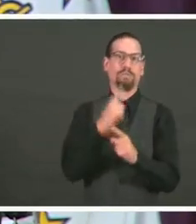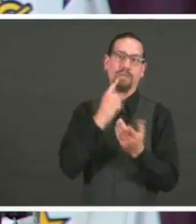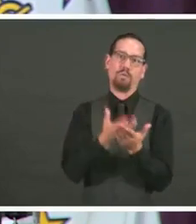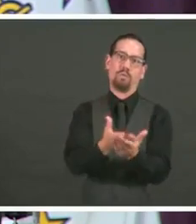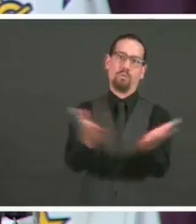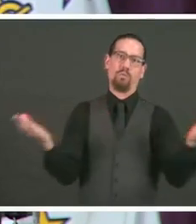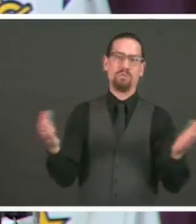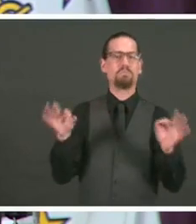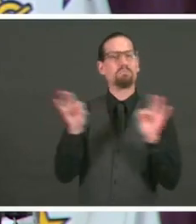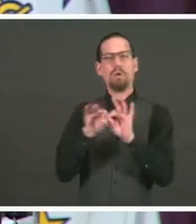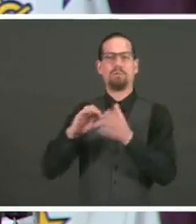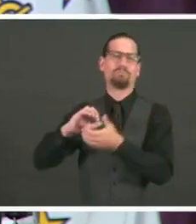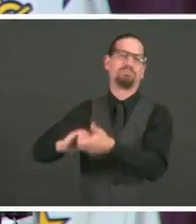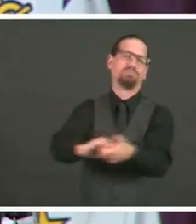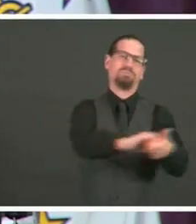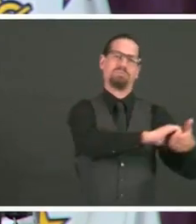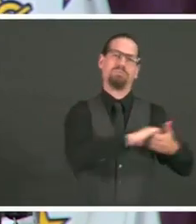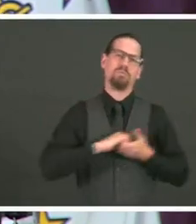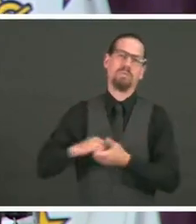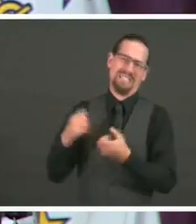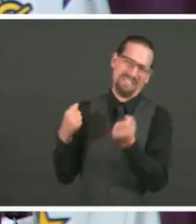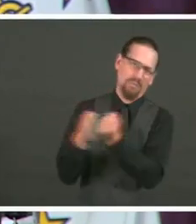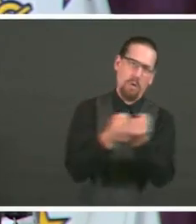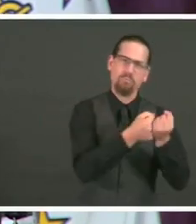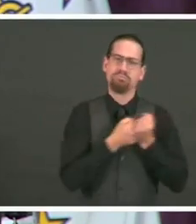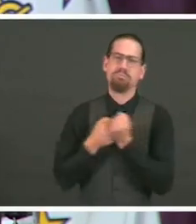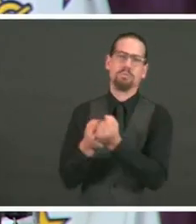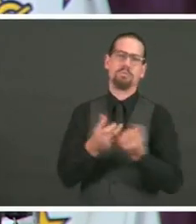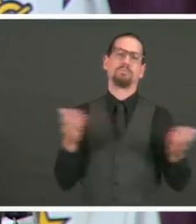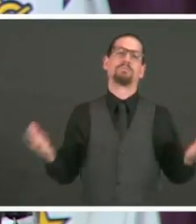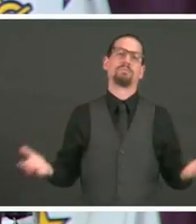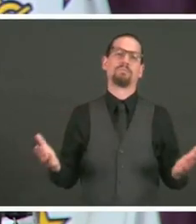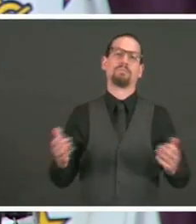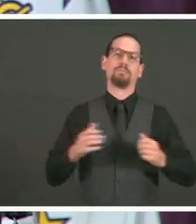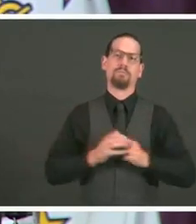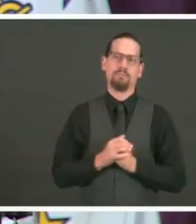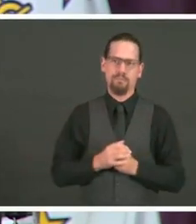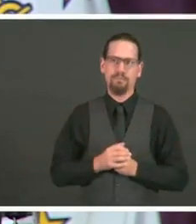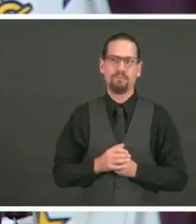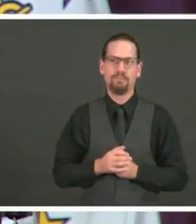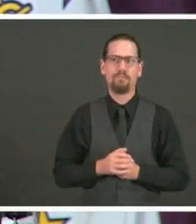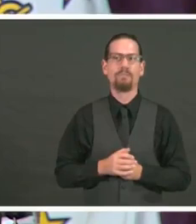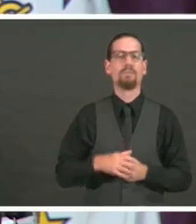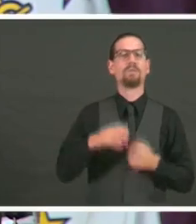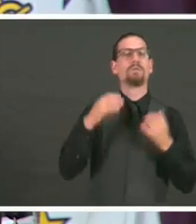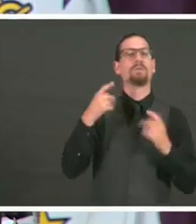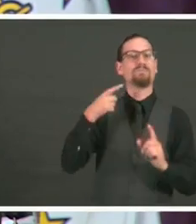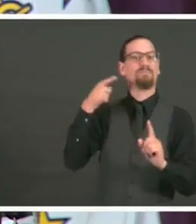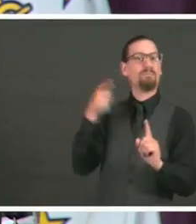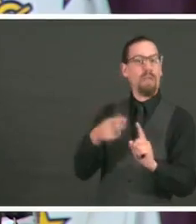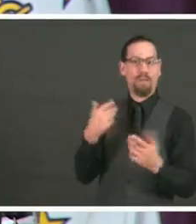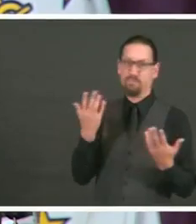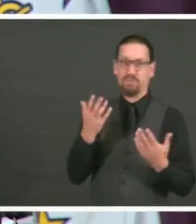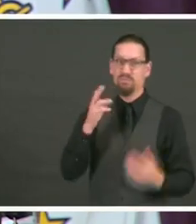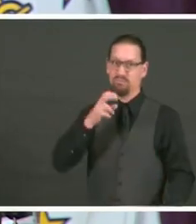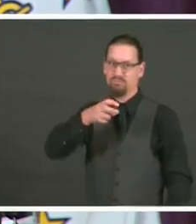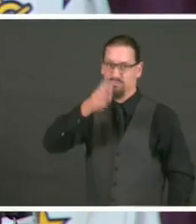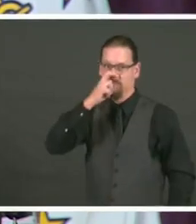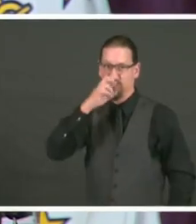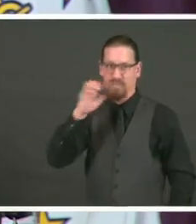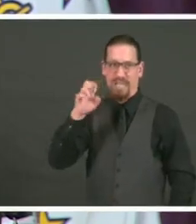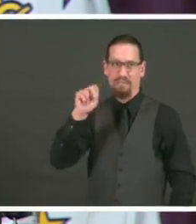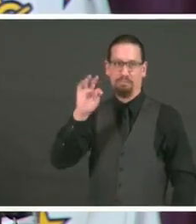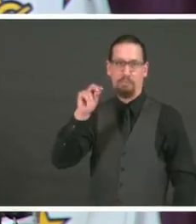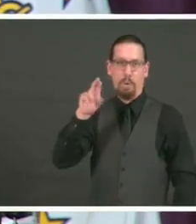We also are going to be ramping up enforcement of our own out-of-state quarantine order. Last week, going through our new